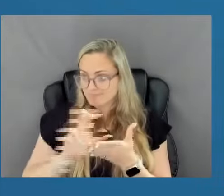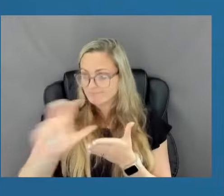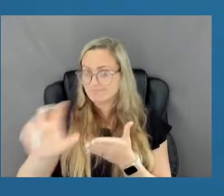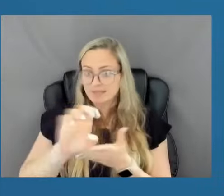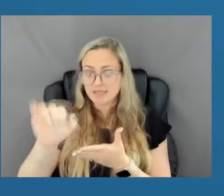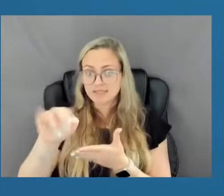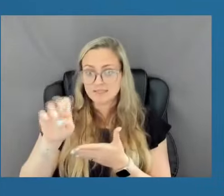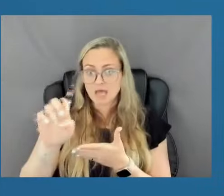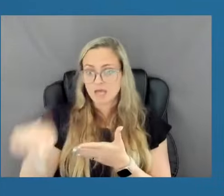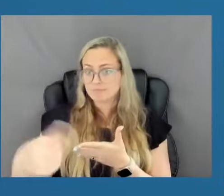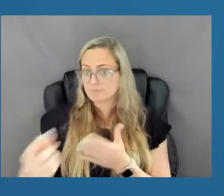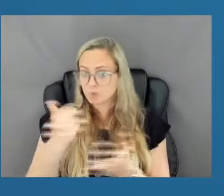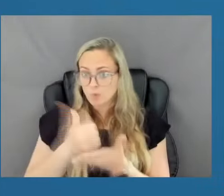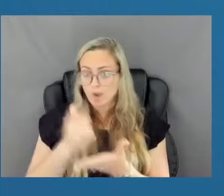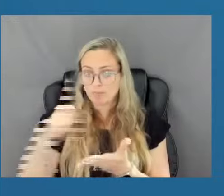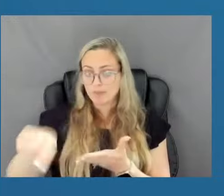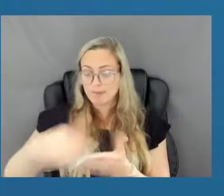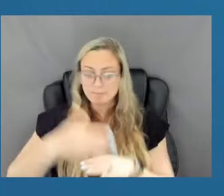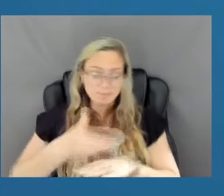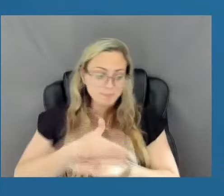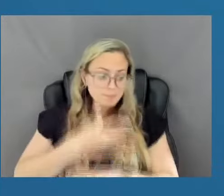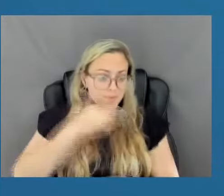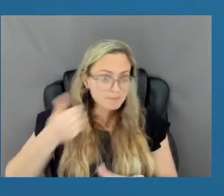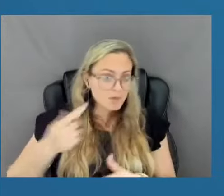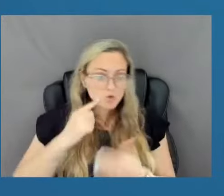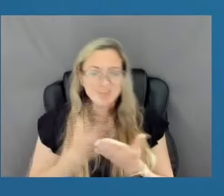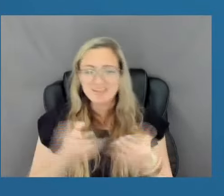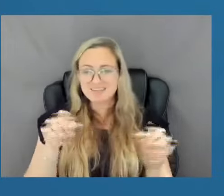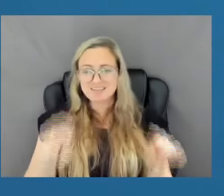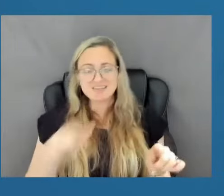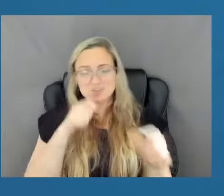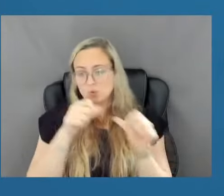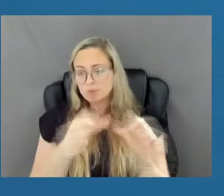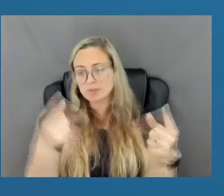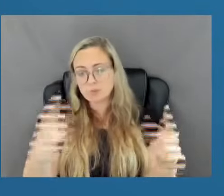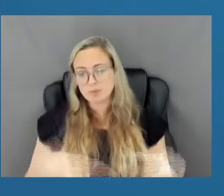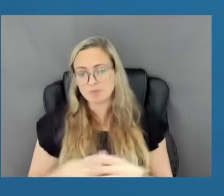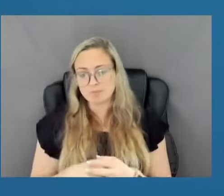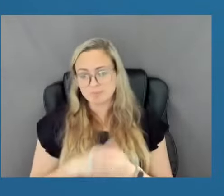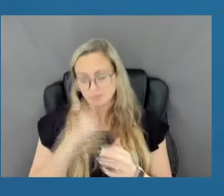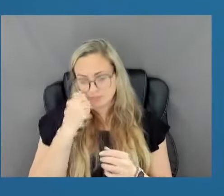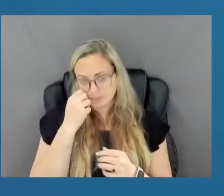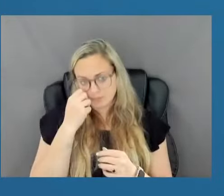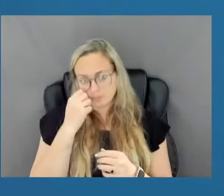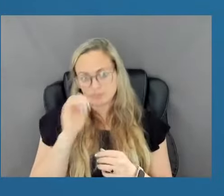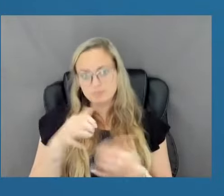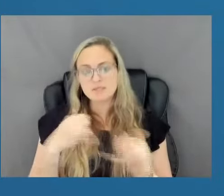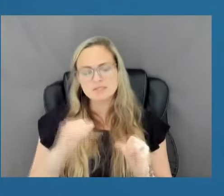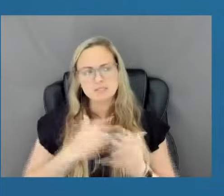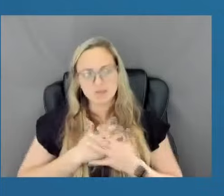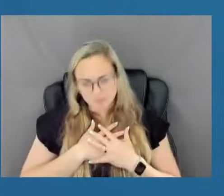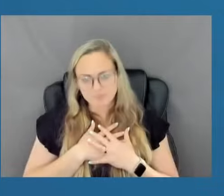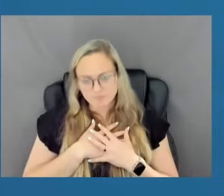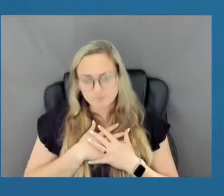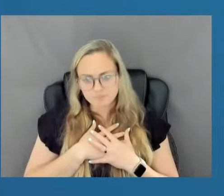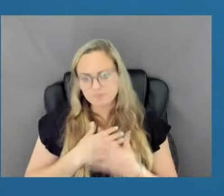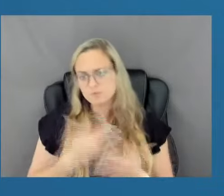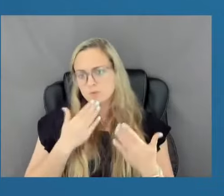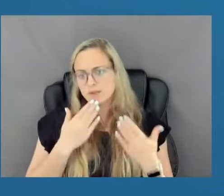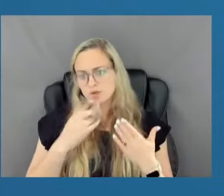to help the East Side be better so that things like this don't continue to happen. And that still resonates with me, Governor. So thank you for